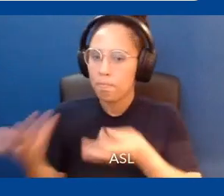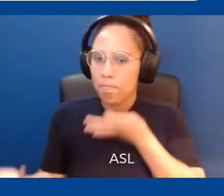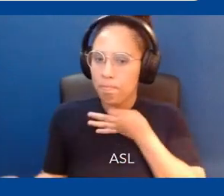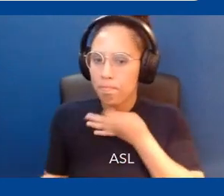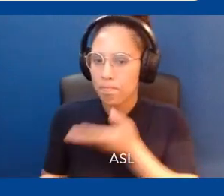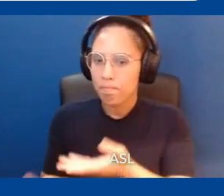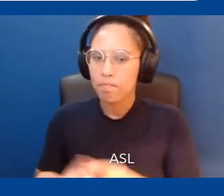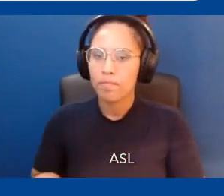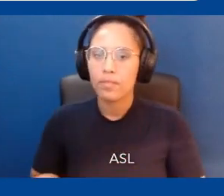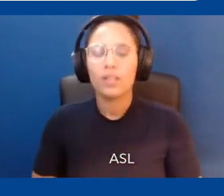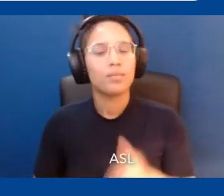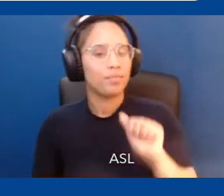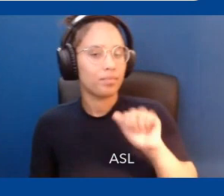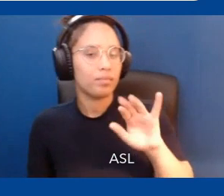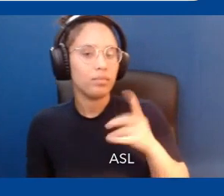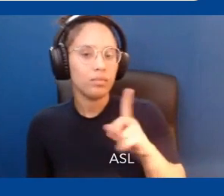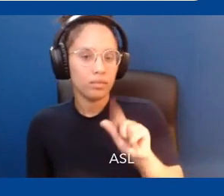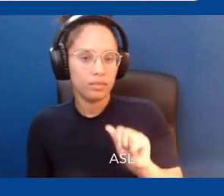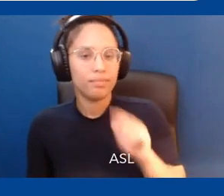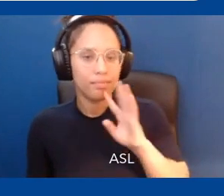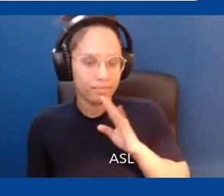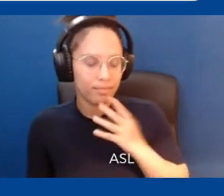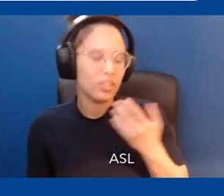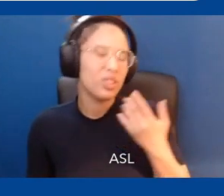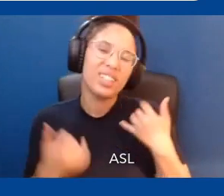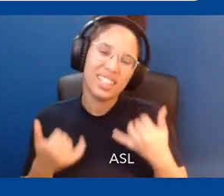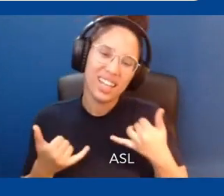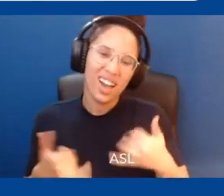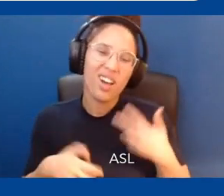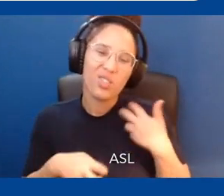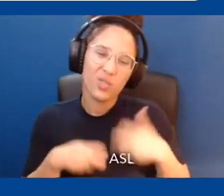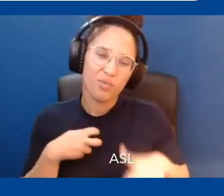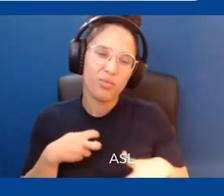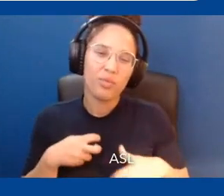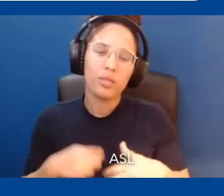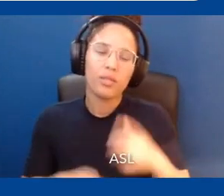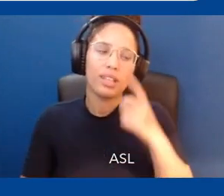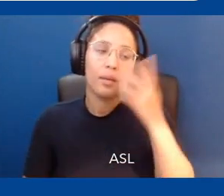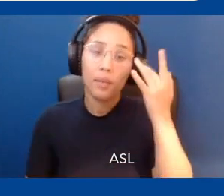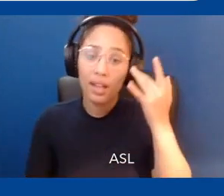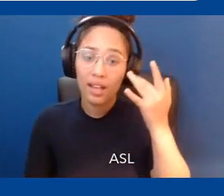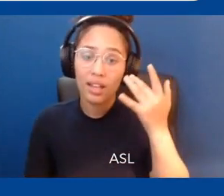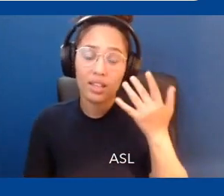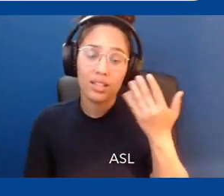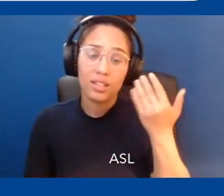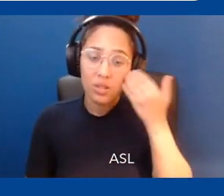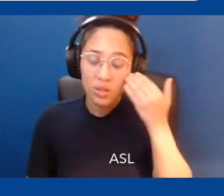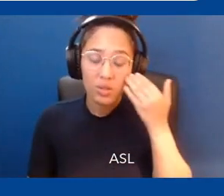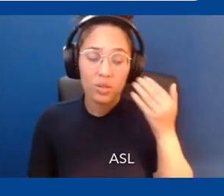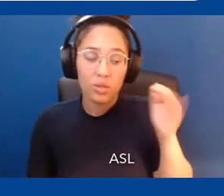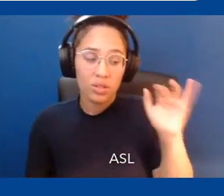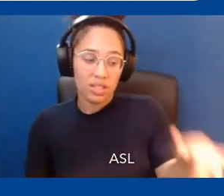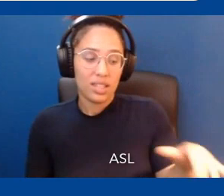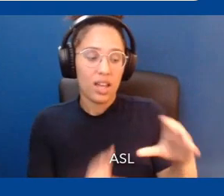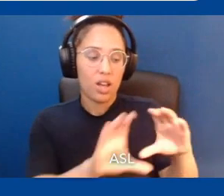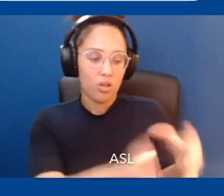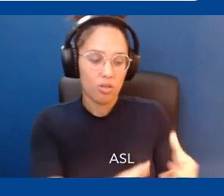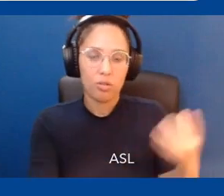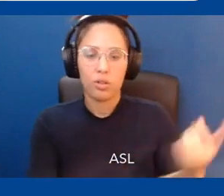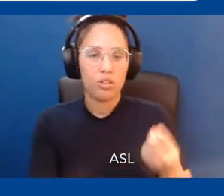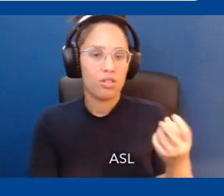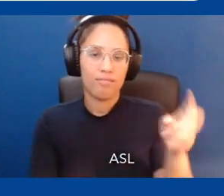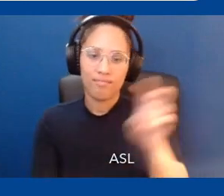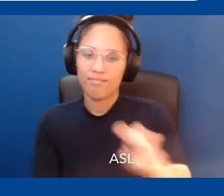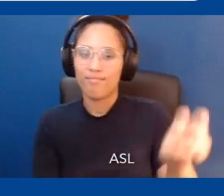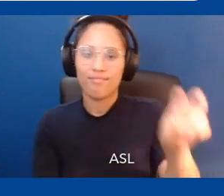It's Agustina speaking. Now that's very difficult because they are always struggling with space.